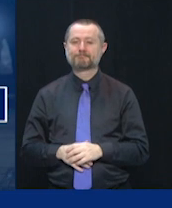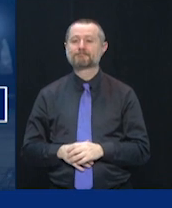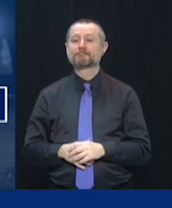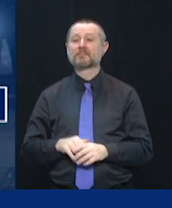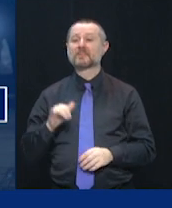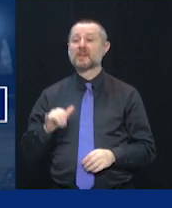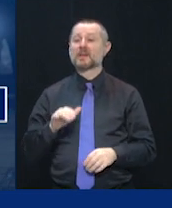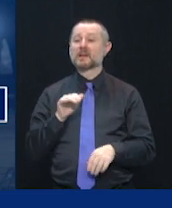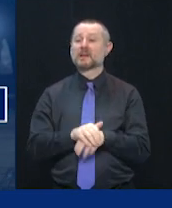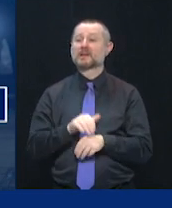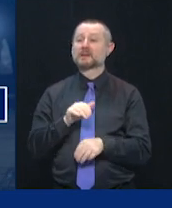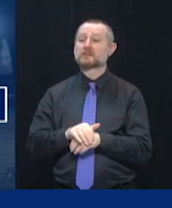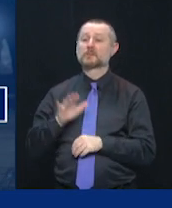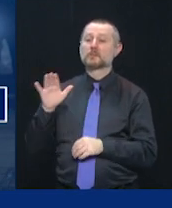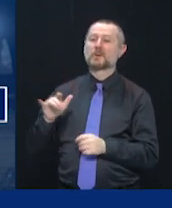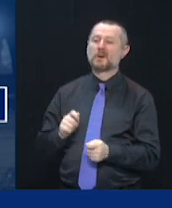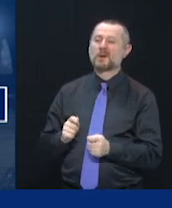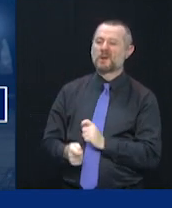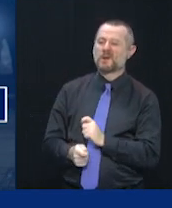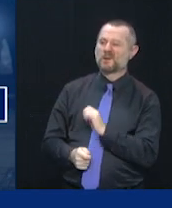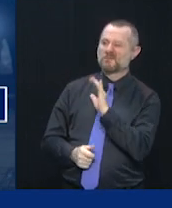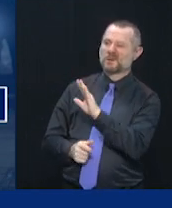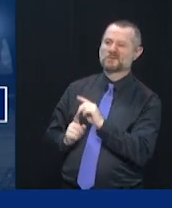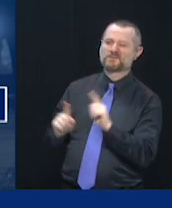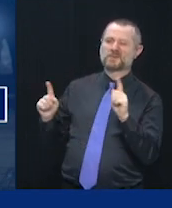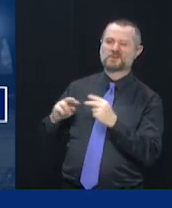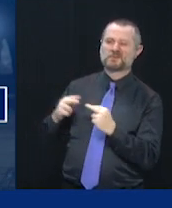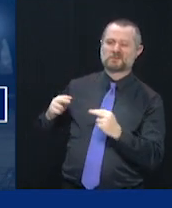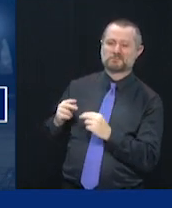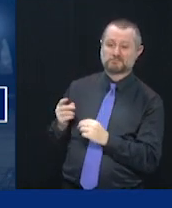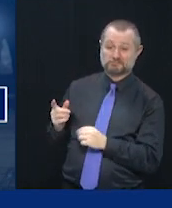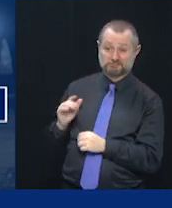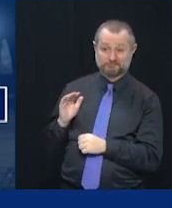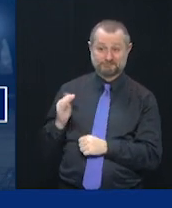strain is reportedly